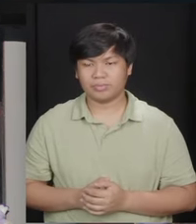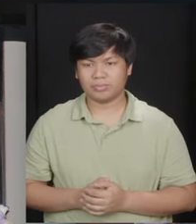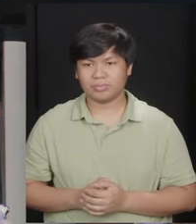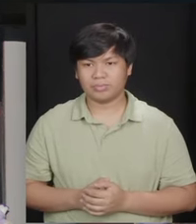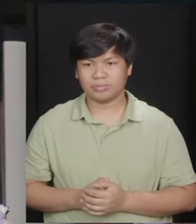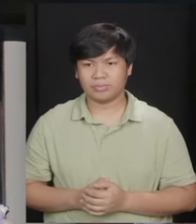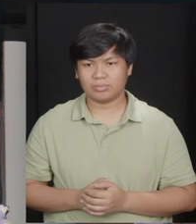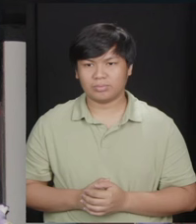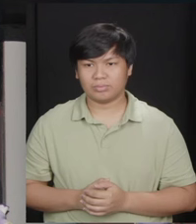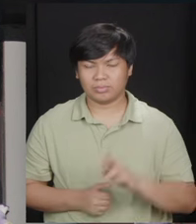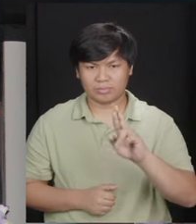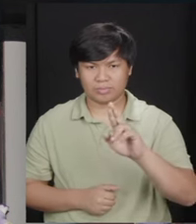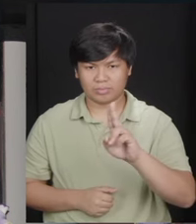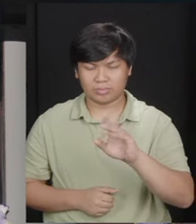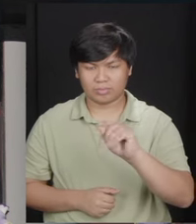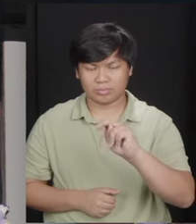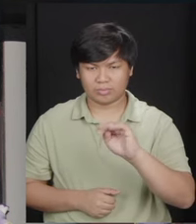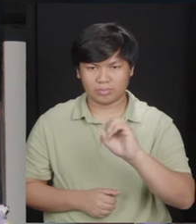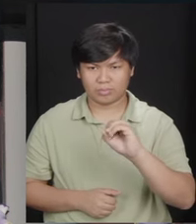it runs in families,